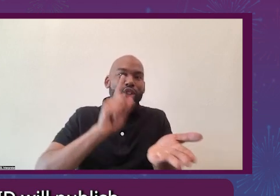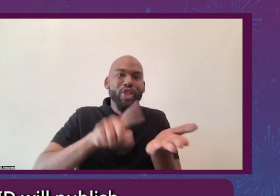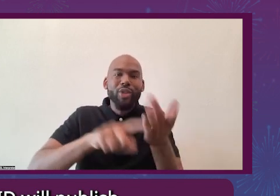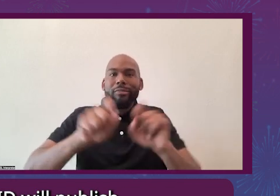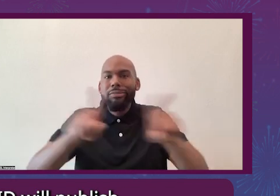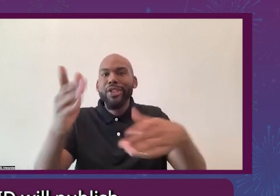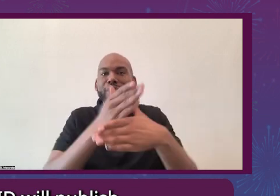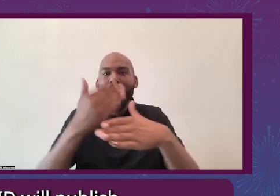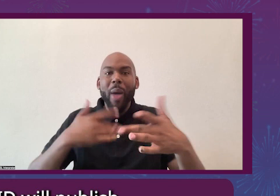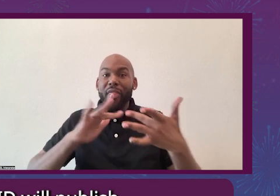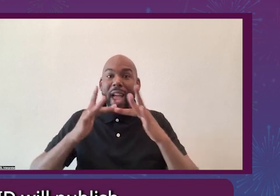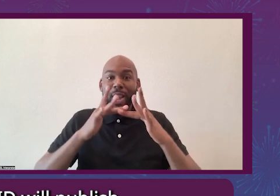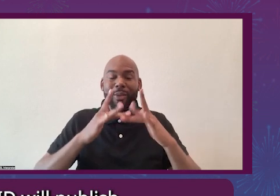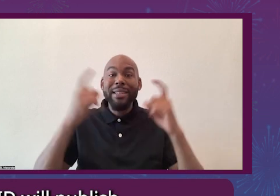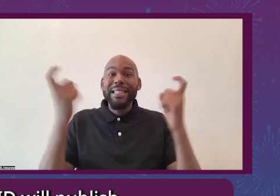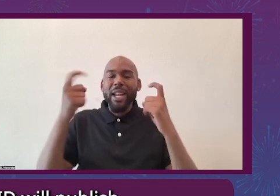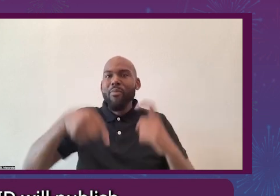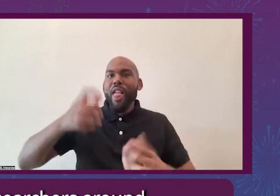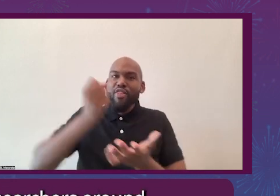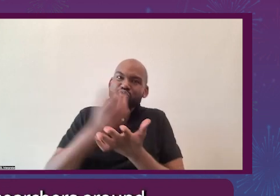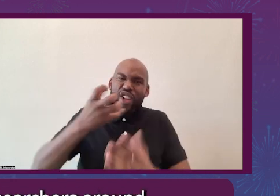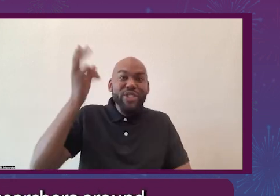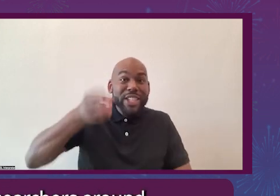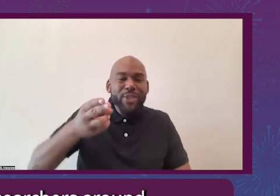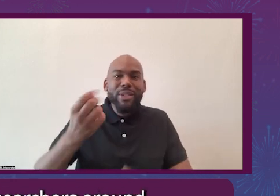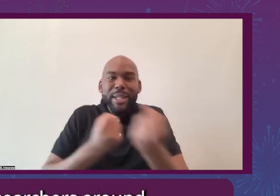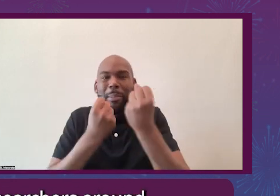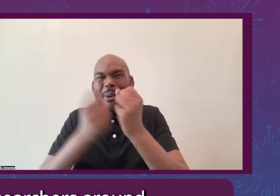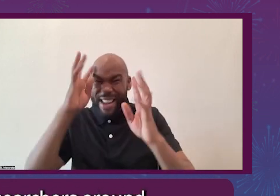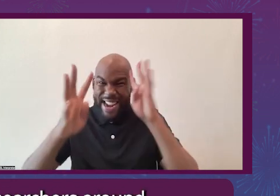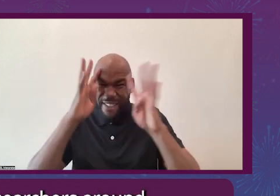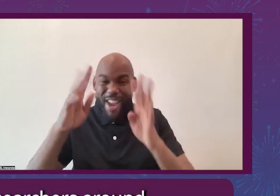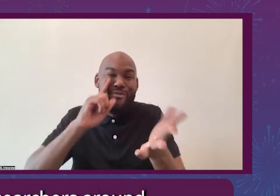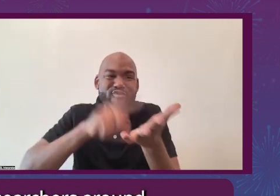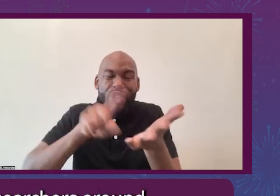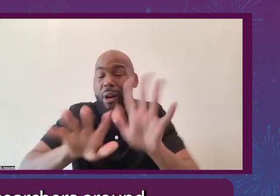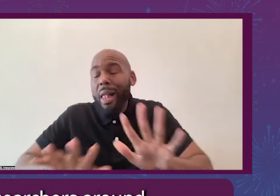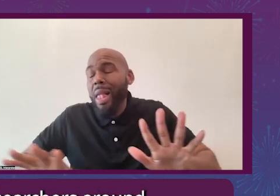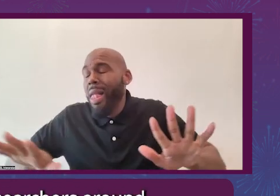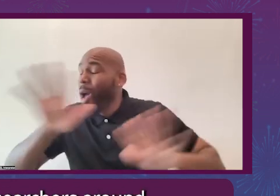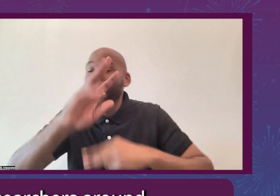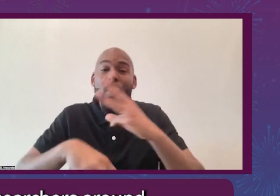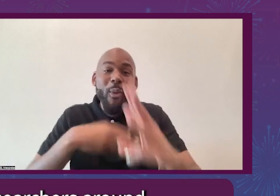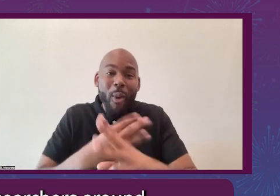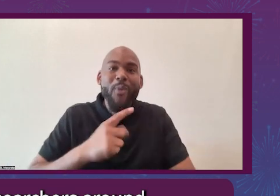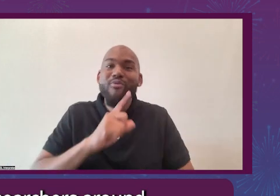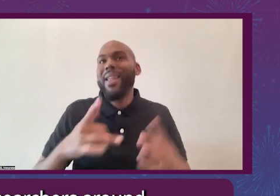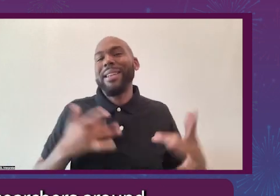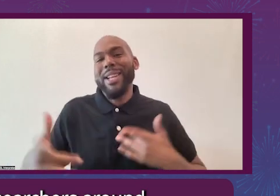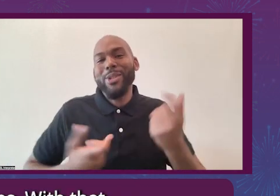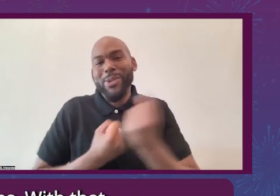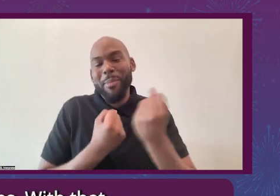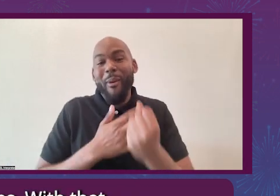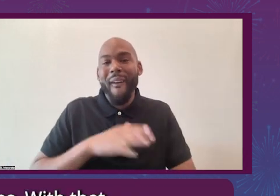network. Celebrating WID's rich history of supporting innovative disabled researchers around the world, our team is excited